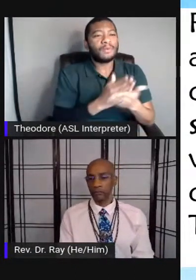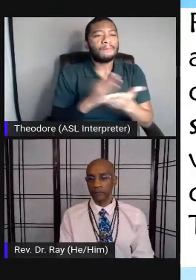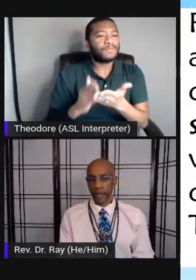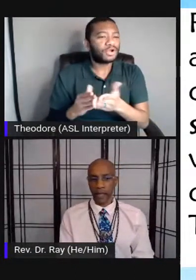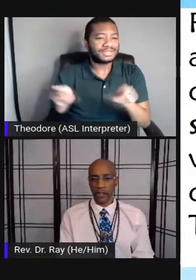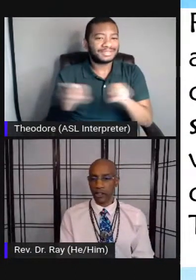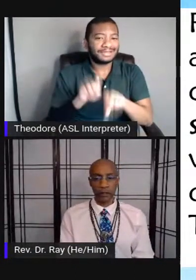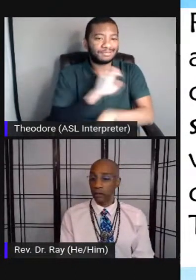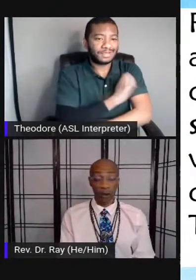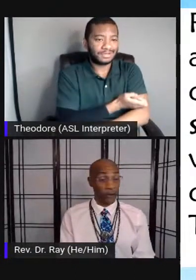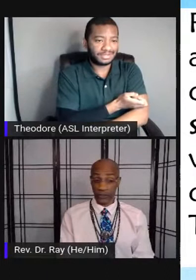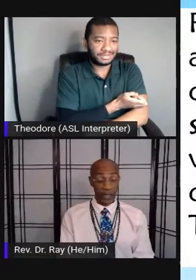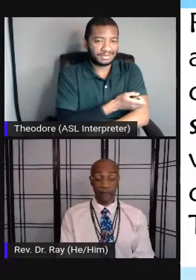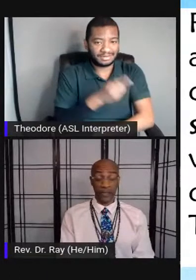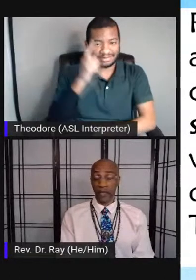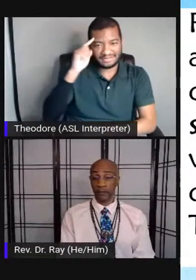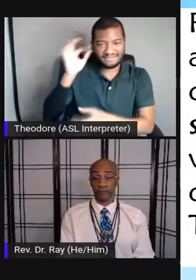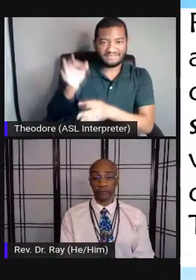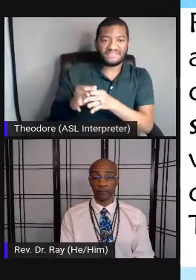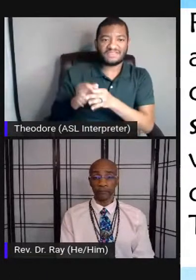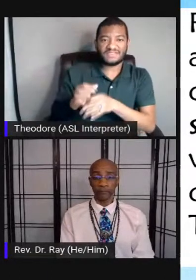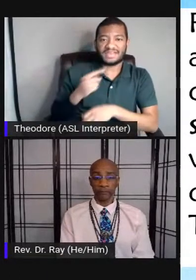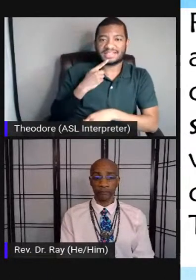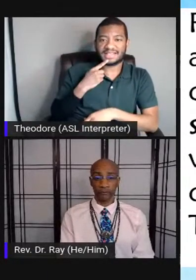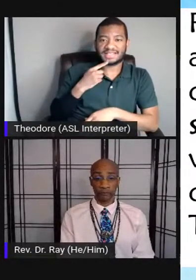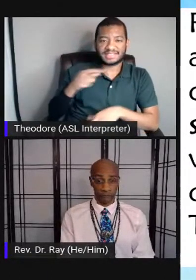hell, damnation, are the same thing.